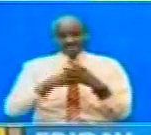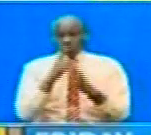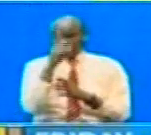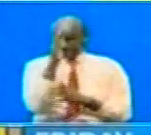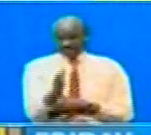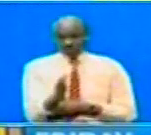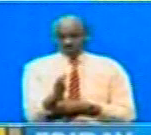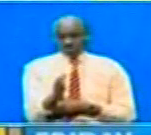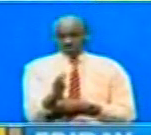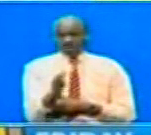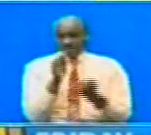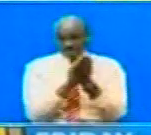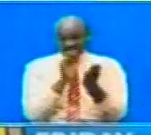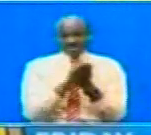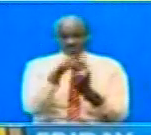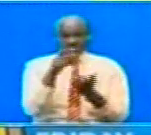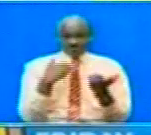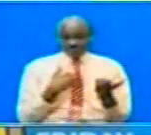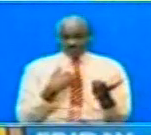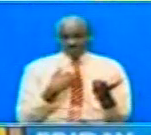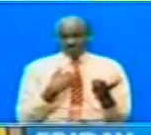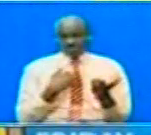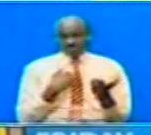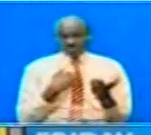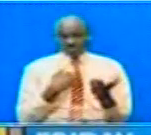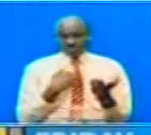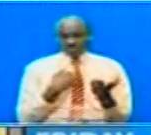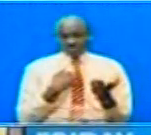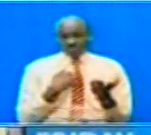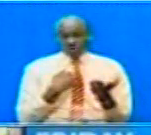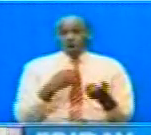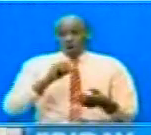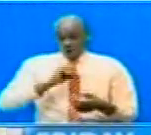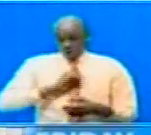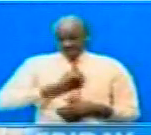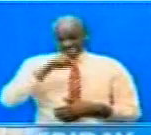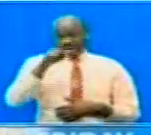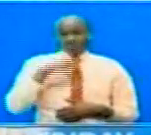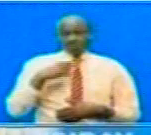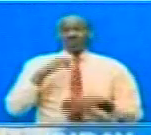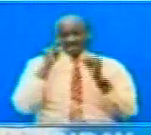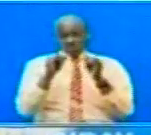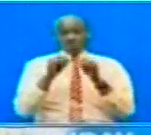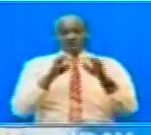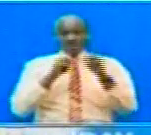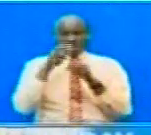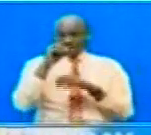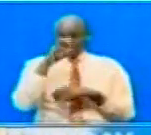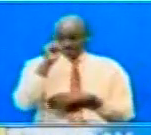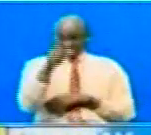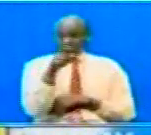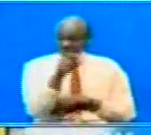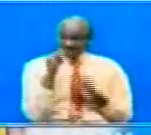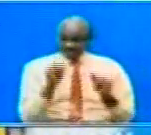the banks that was clearly involved in this fraud. The onus will be on the new managing director, Kut Otolo,